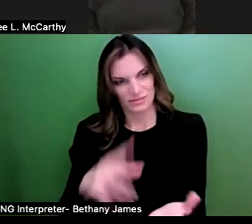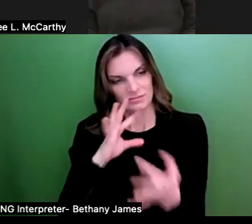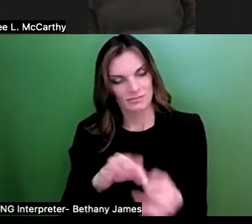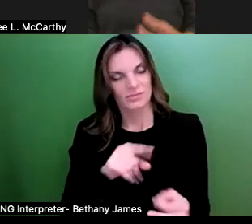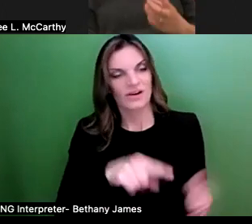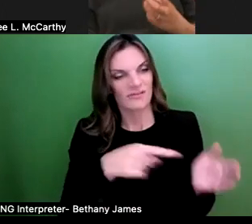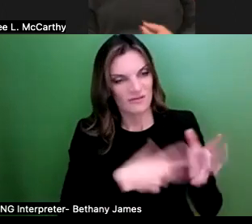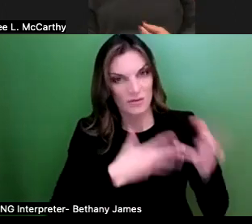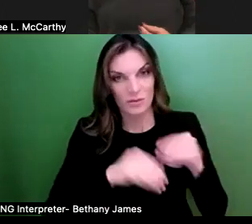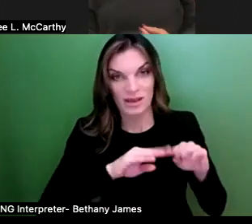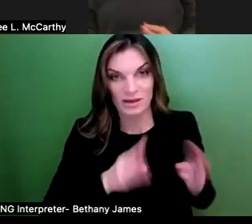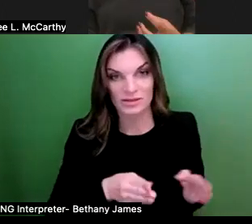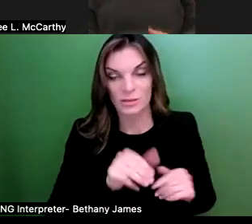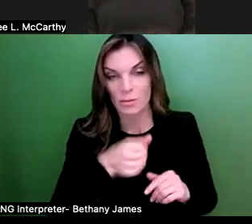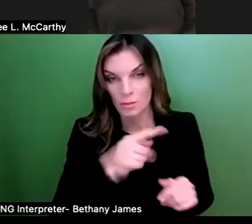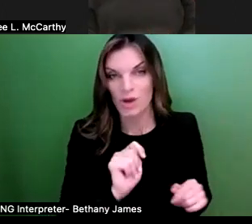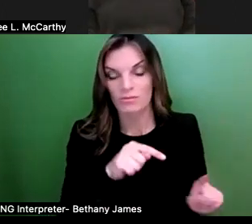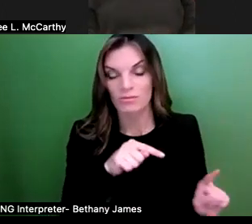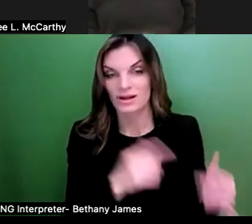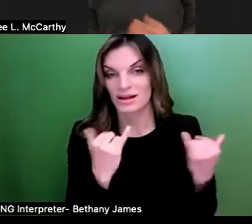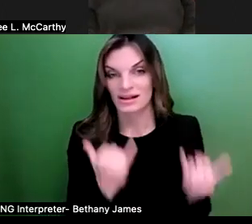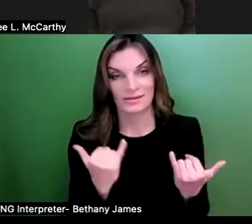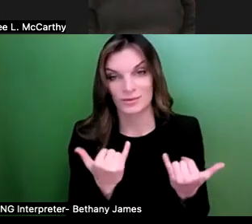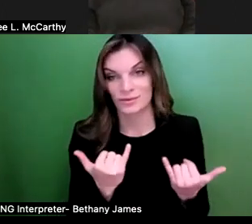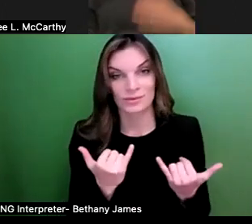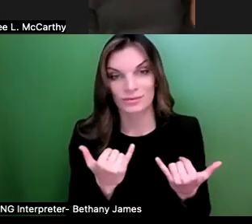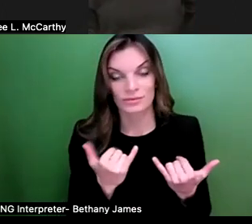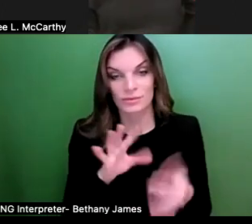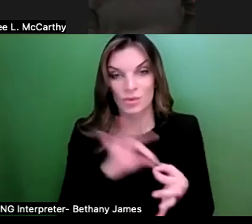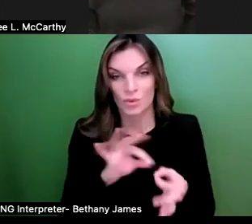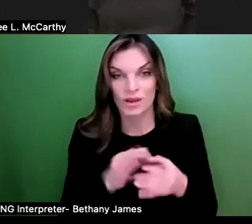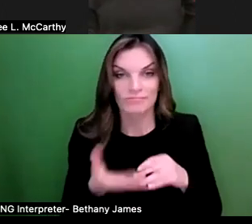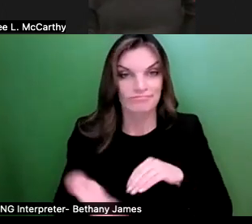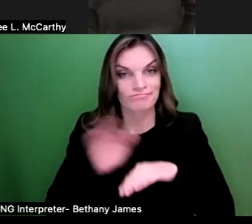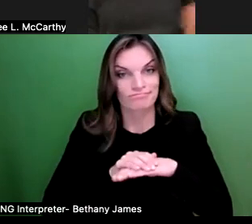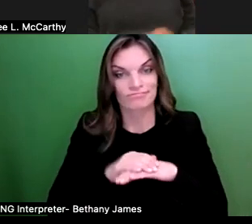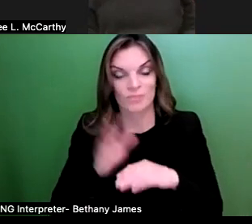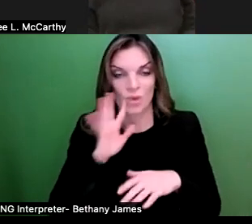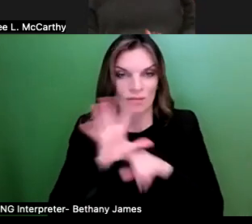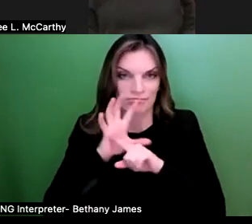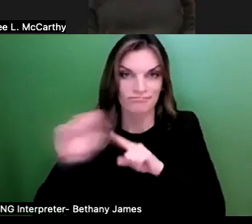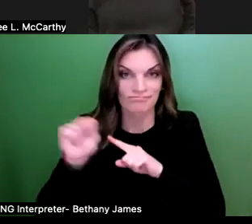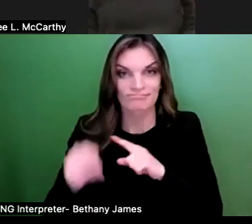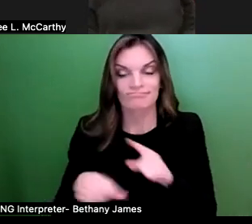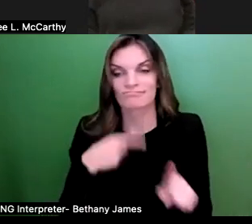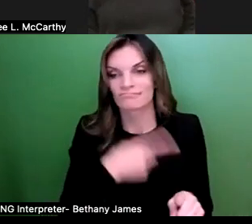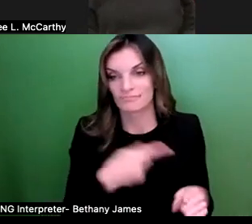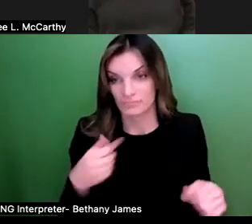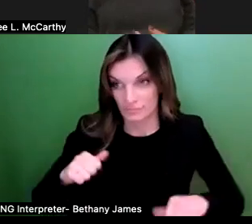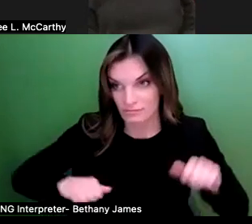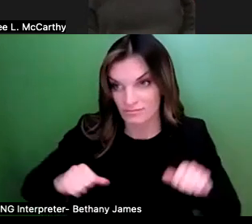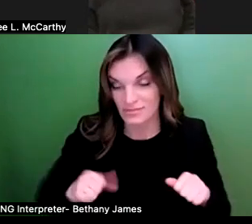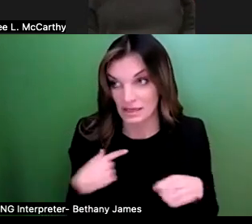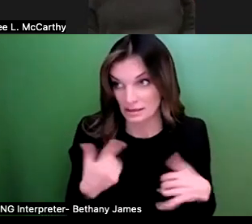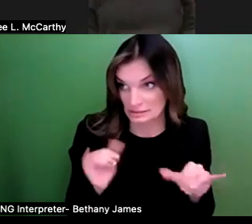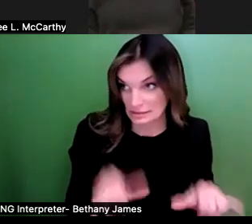housing apartment that now is going to have the rates increased exponentially. They don't know if they're going to be able to stay there.